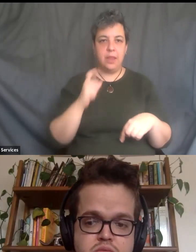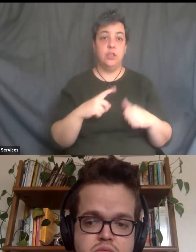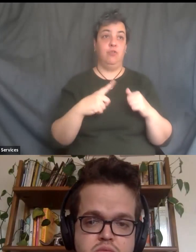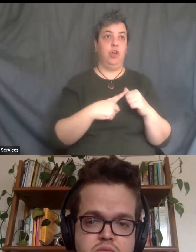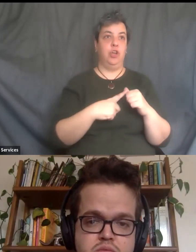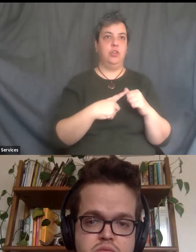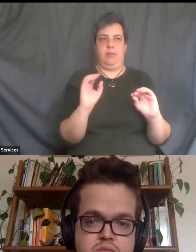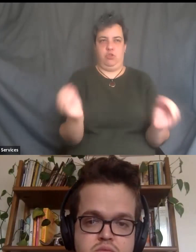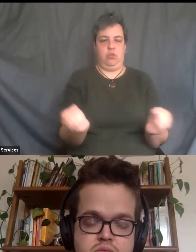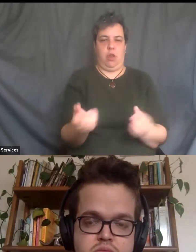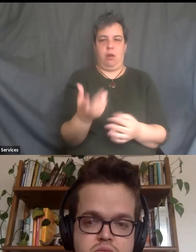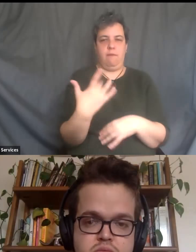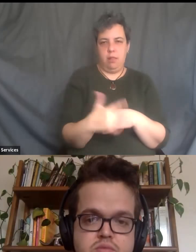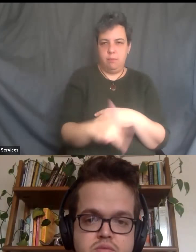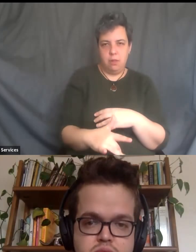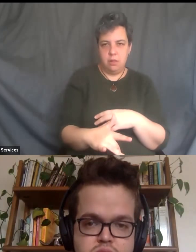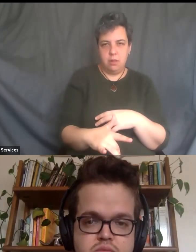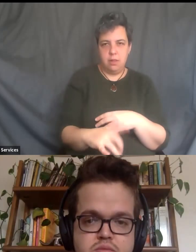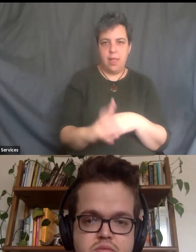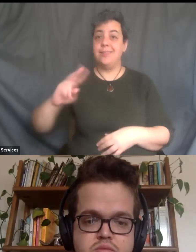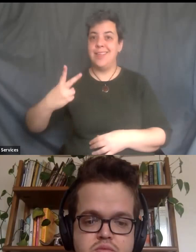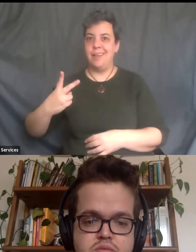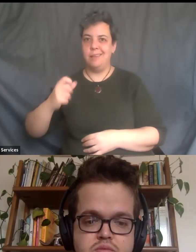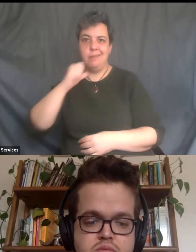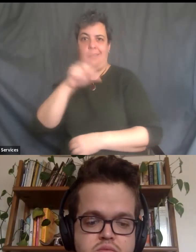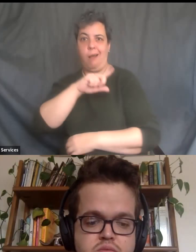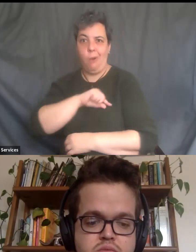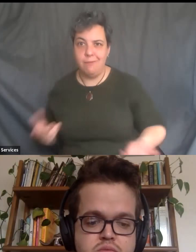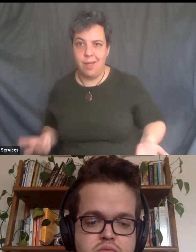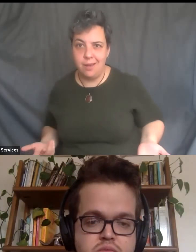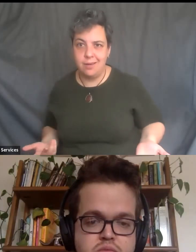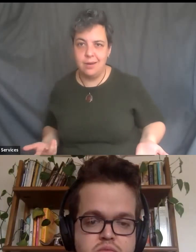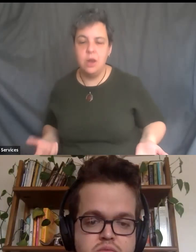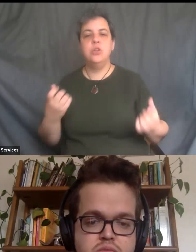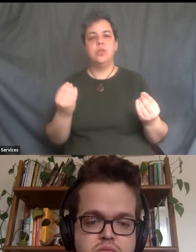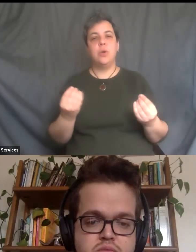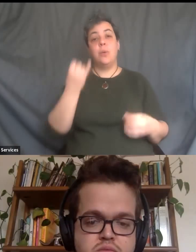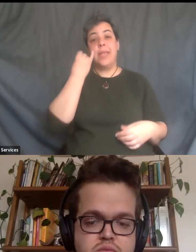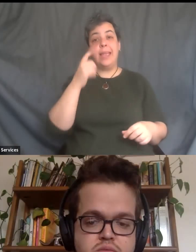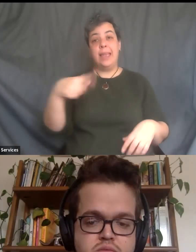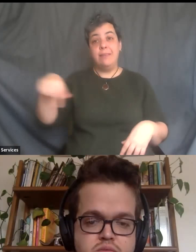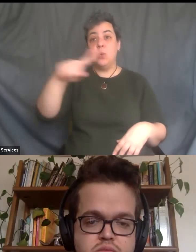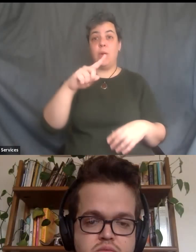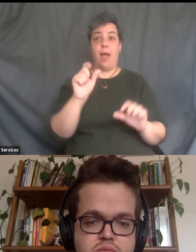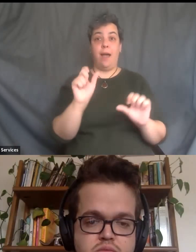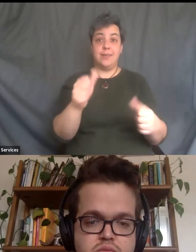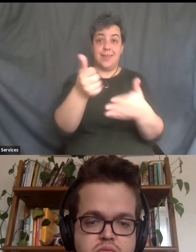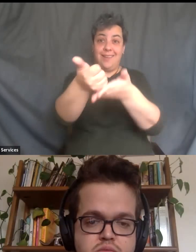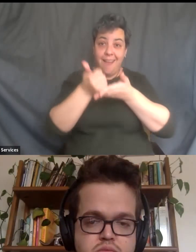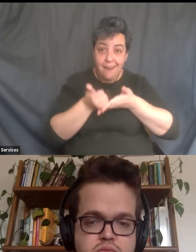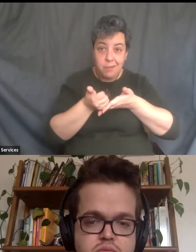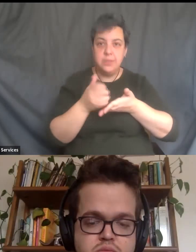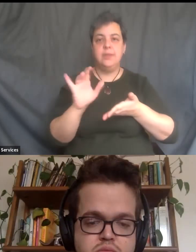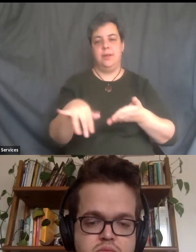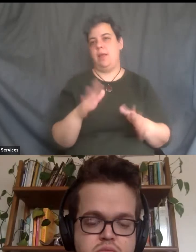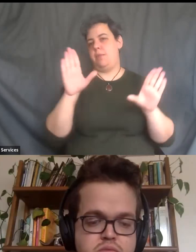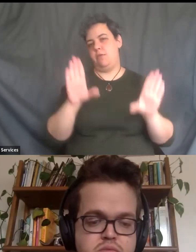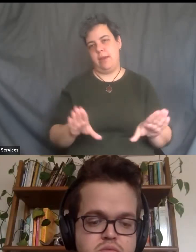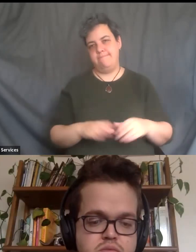two, people don't qualify. So if you could help us with that would be wonderful. Yes. Jose, this is Commissioner